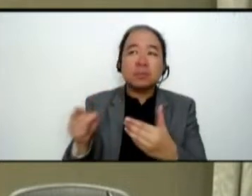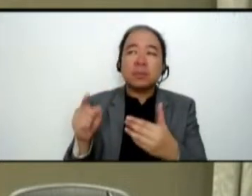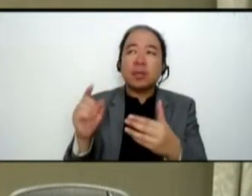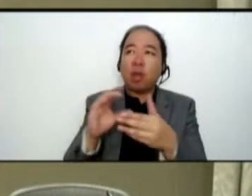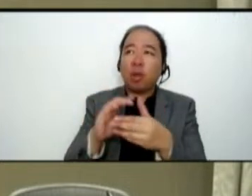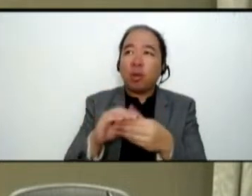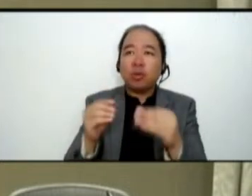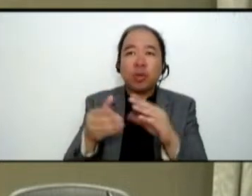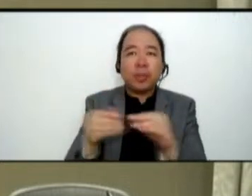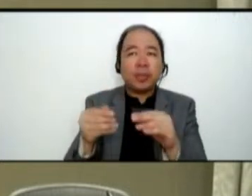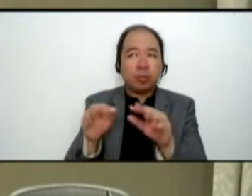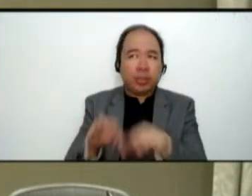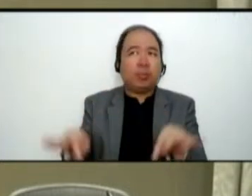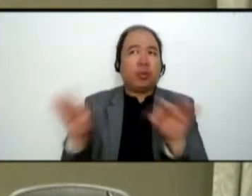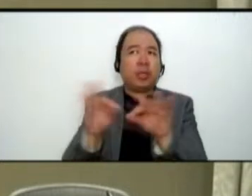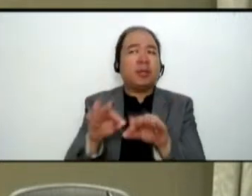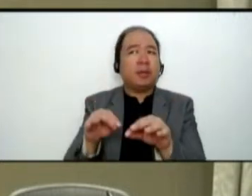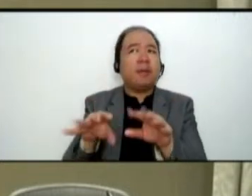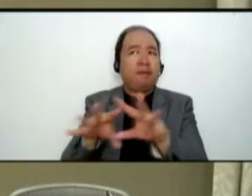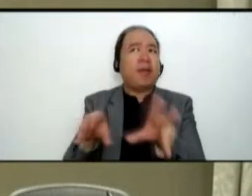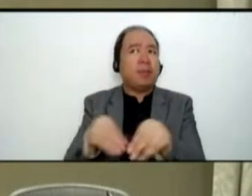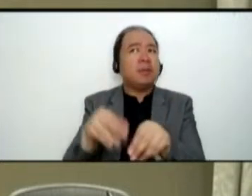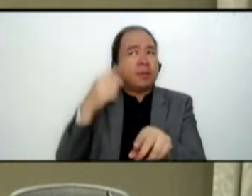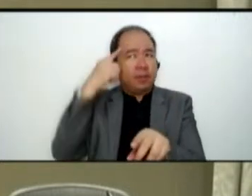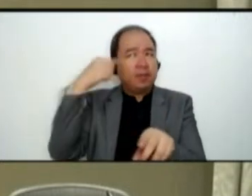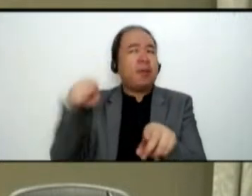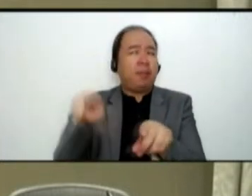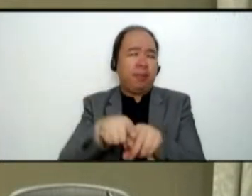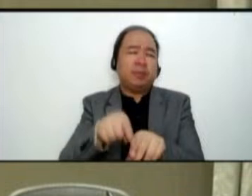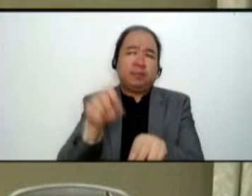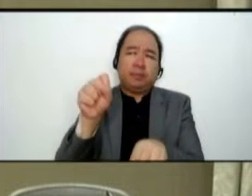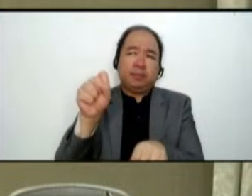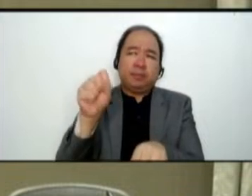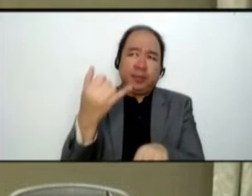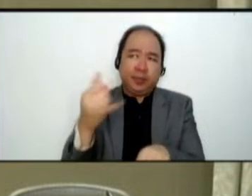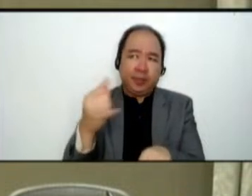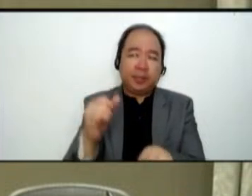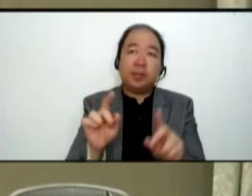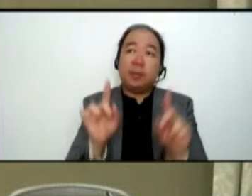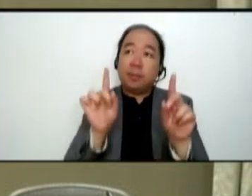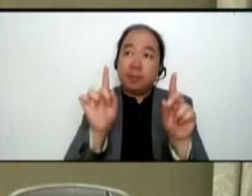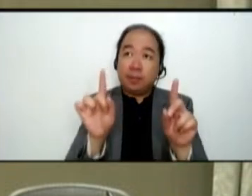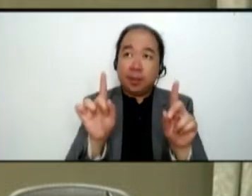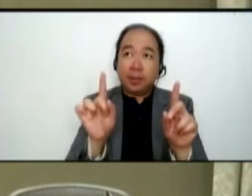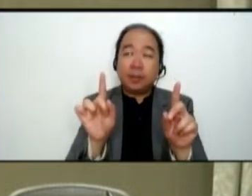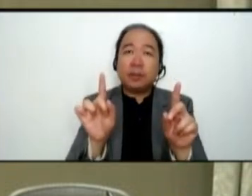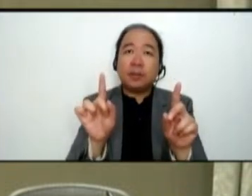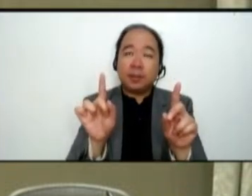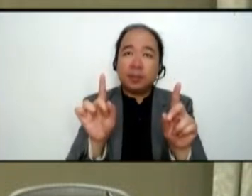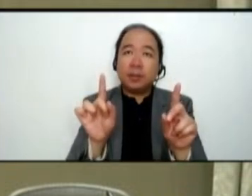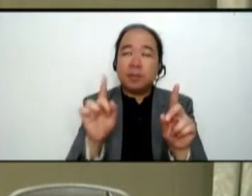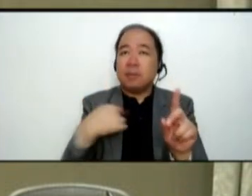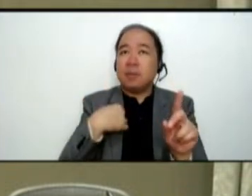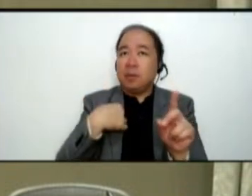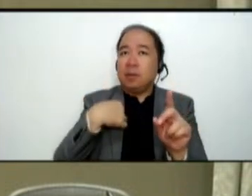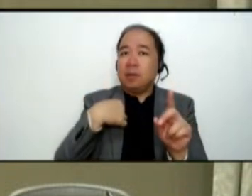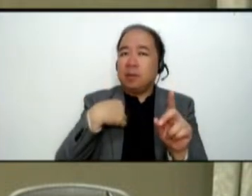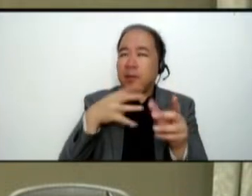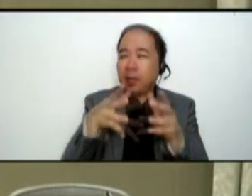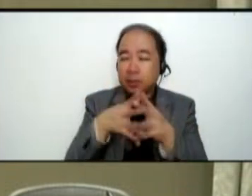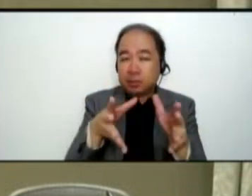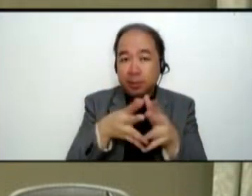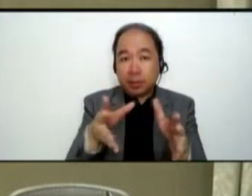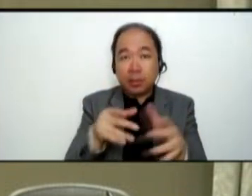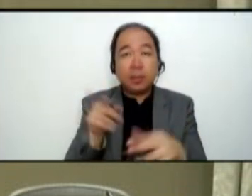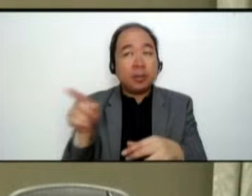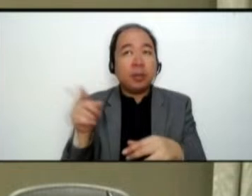of family. I totally agree and cannot agree more. But I also would like to highlight that actually